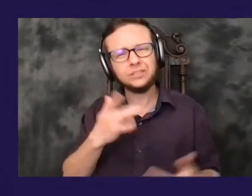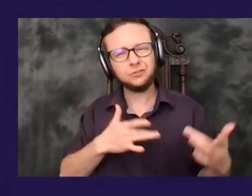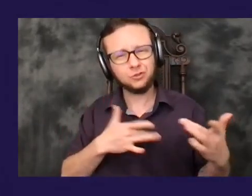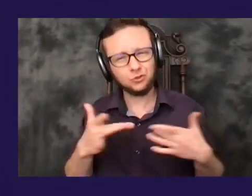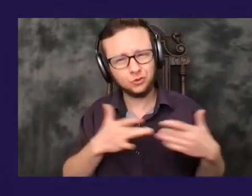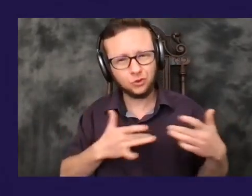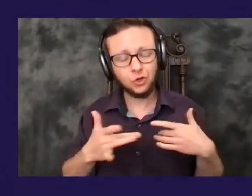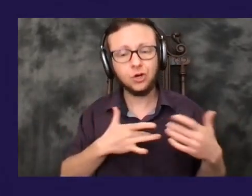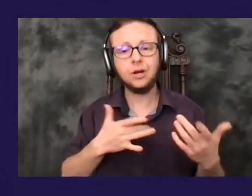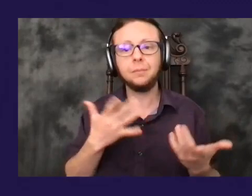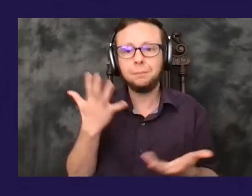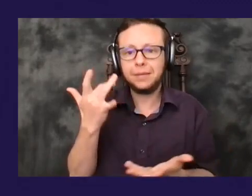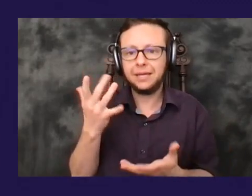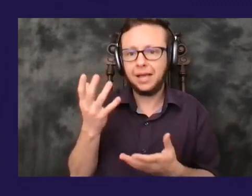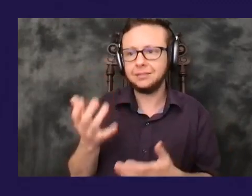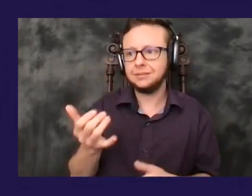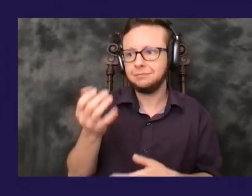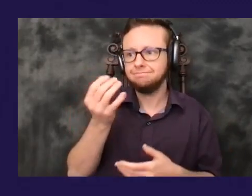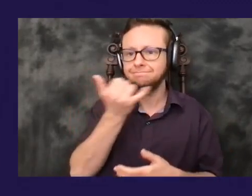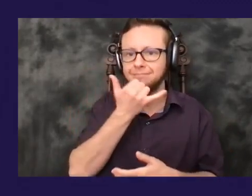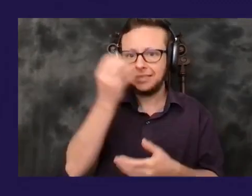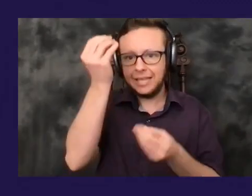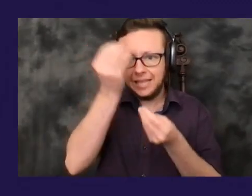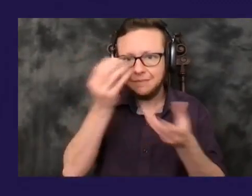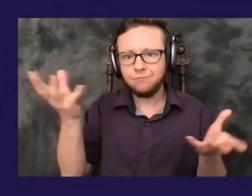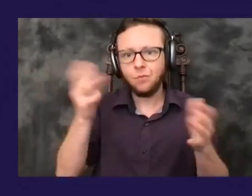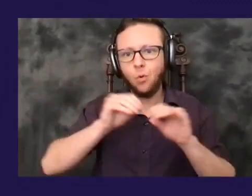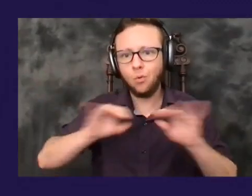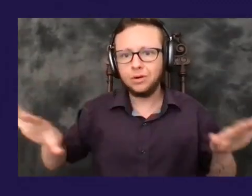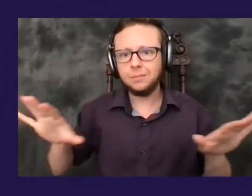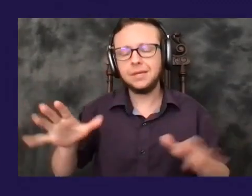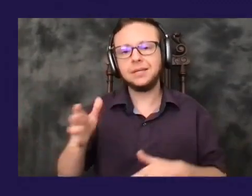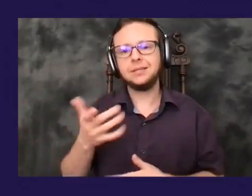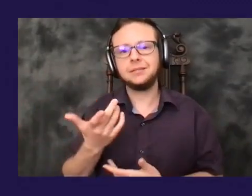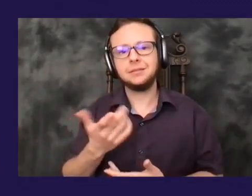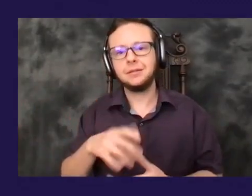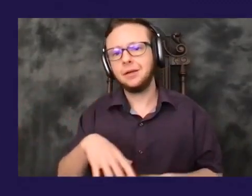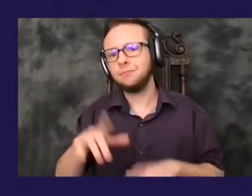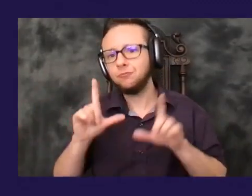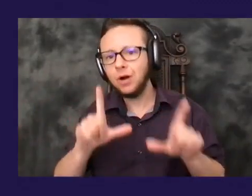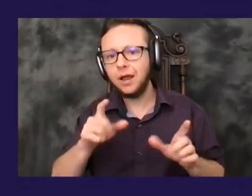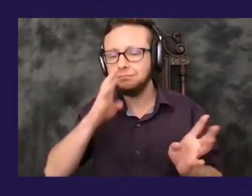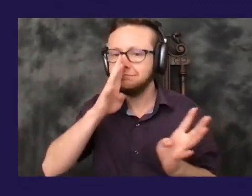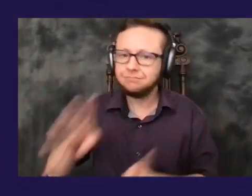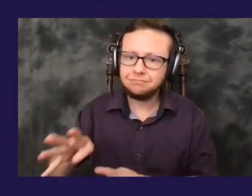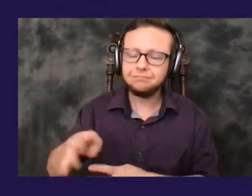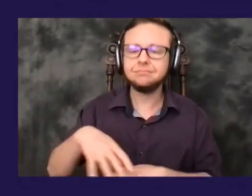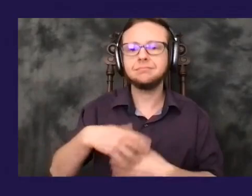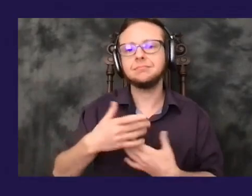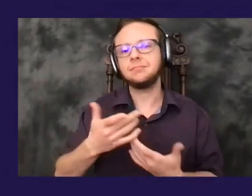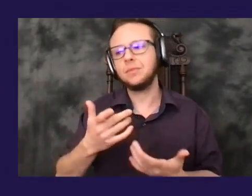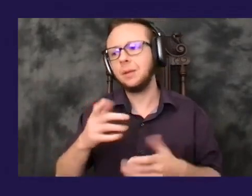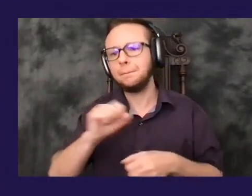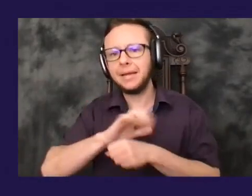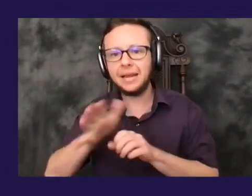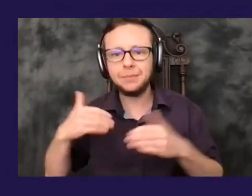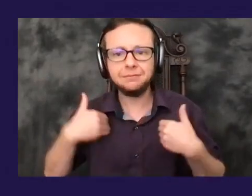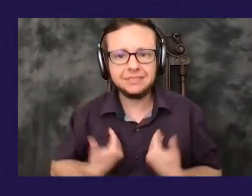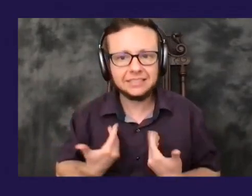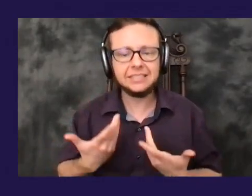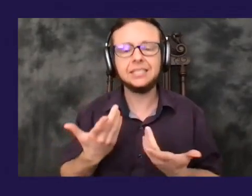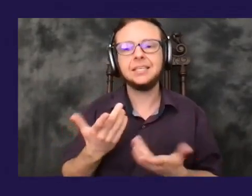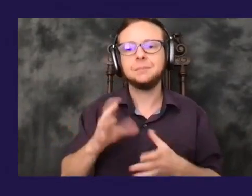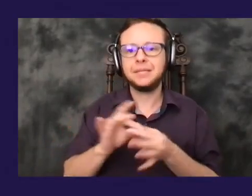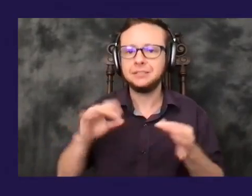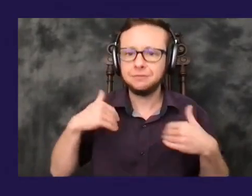this infodemic frame, that it's likely to be ignored. Message fatigue, pandemic fatigue, still alive and still going